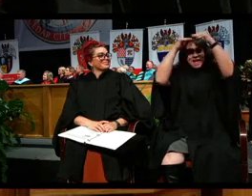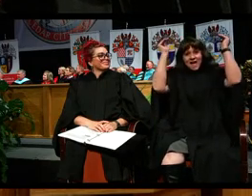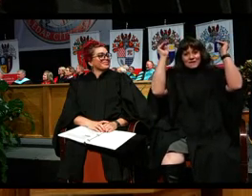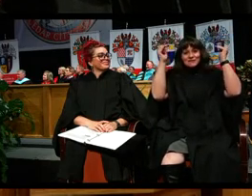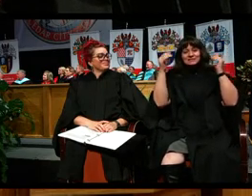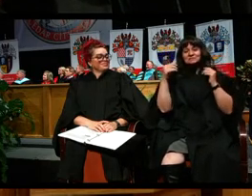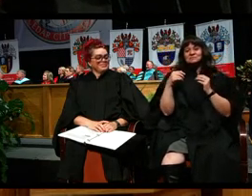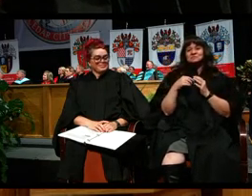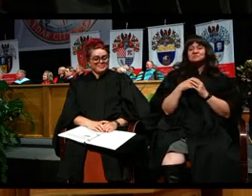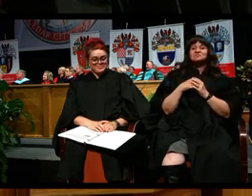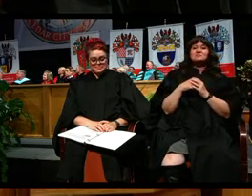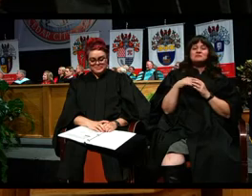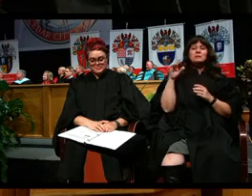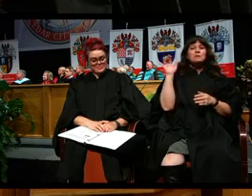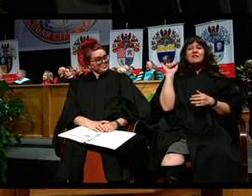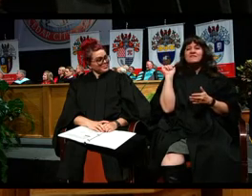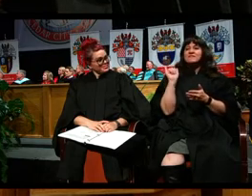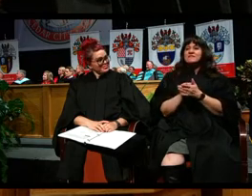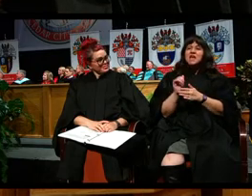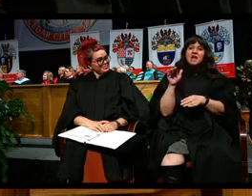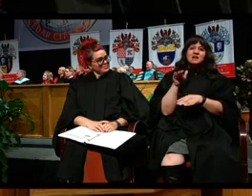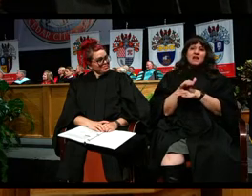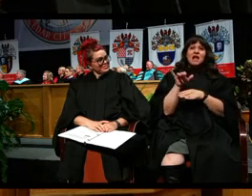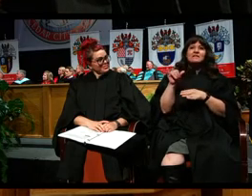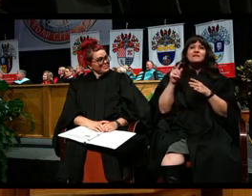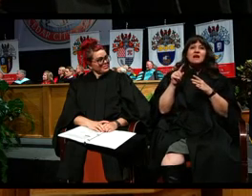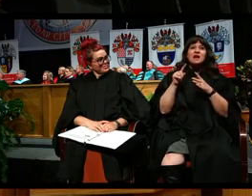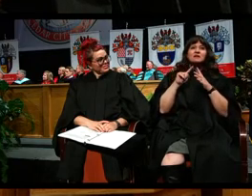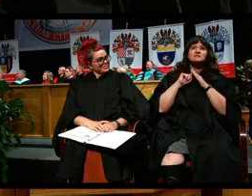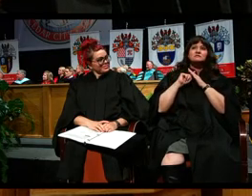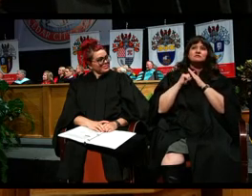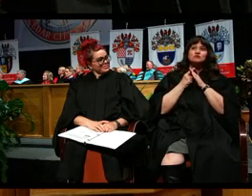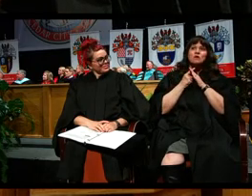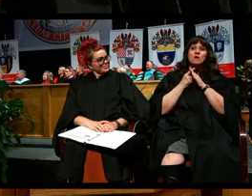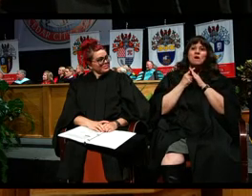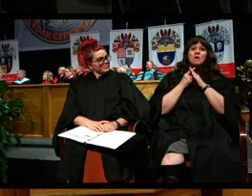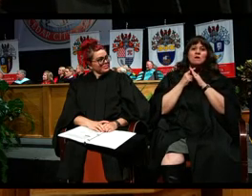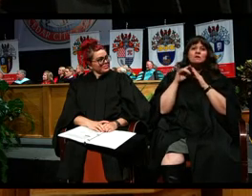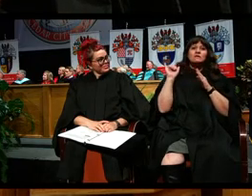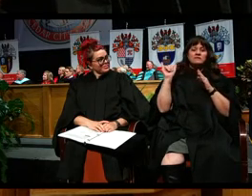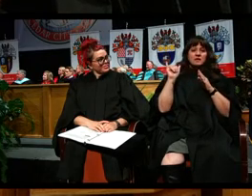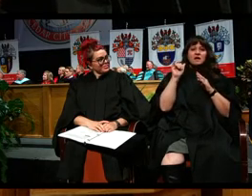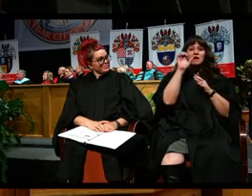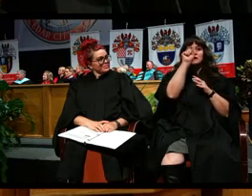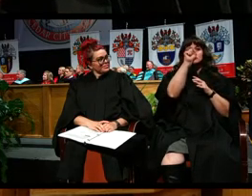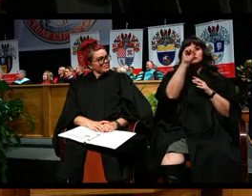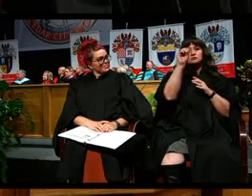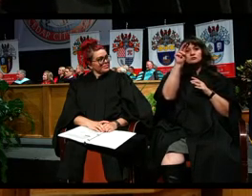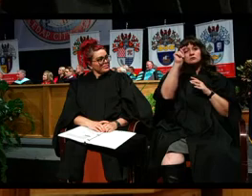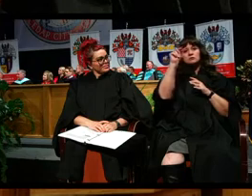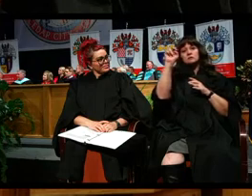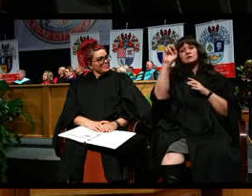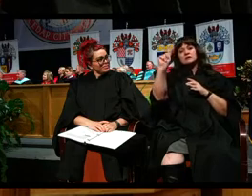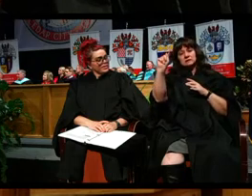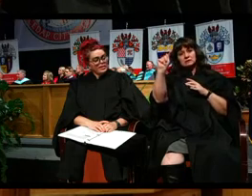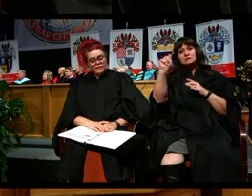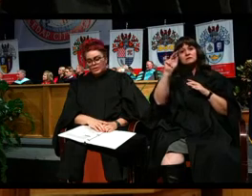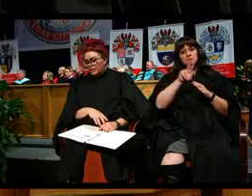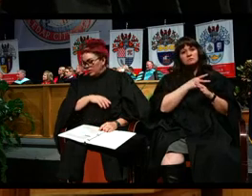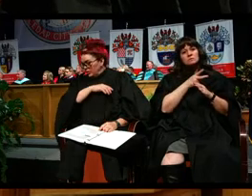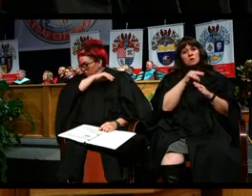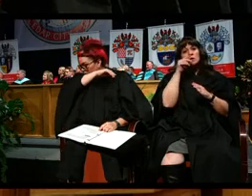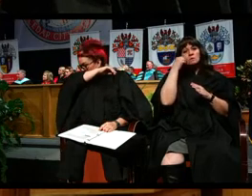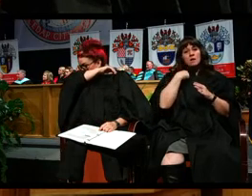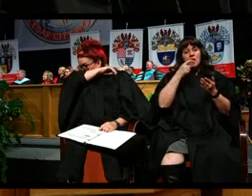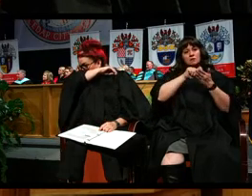And that evening becomes the beginning of this sonnet that I wrote for Mindy. It's set back